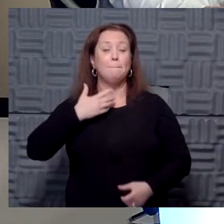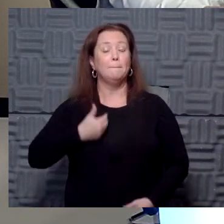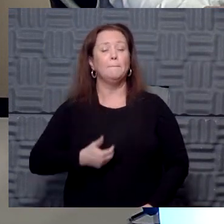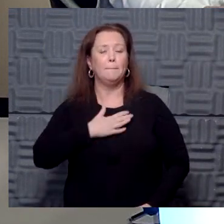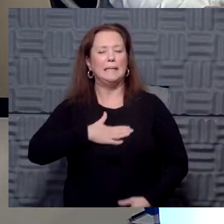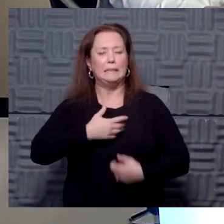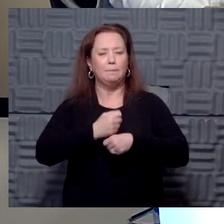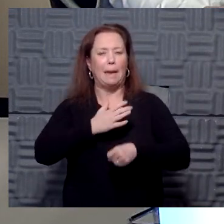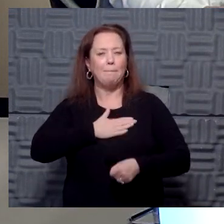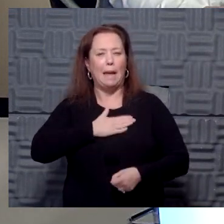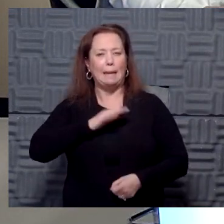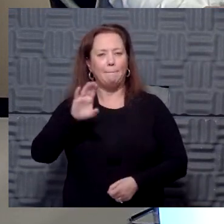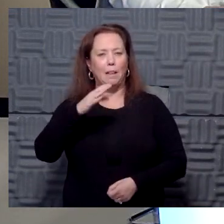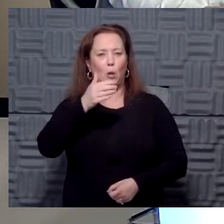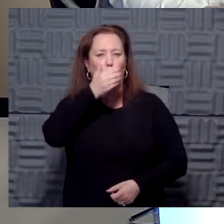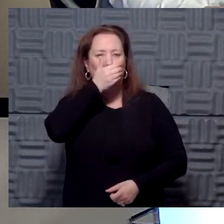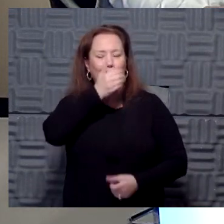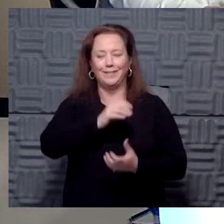No,